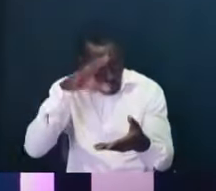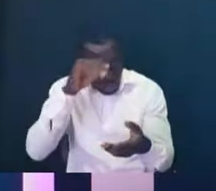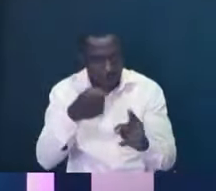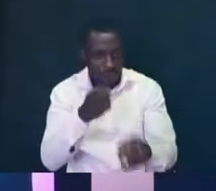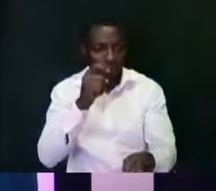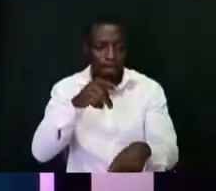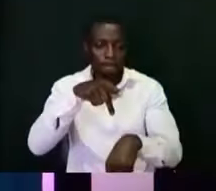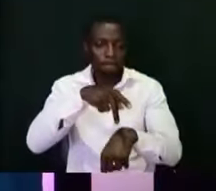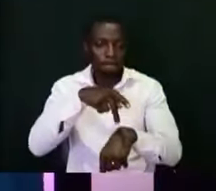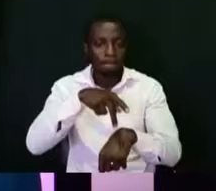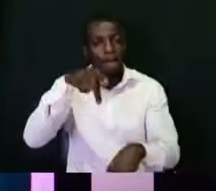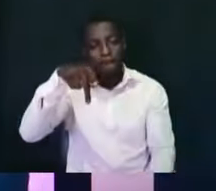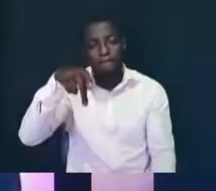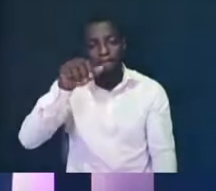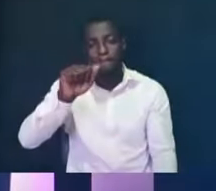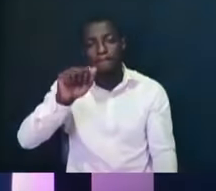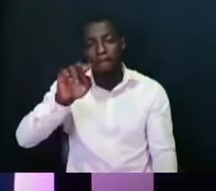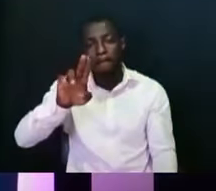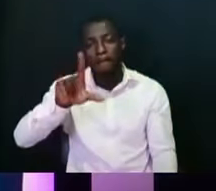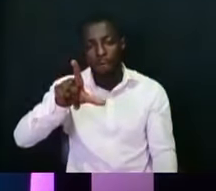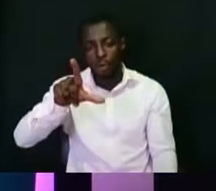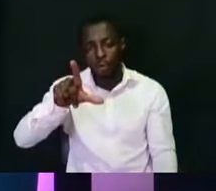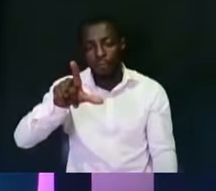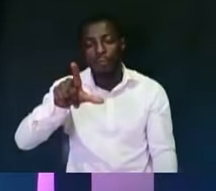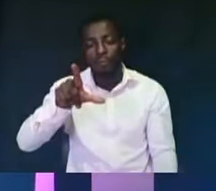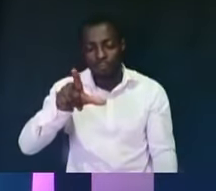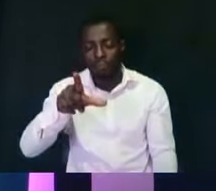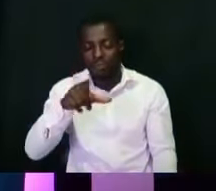How he went about teaching. Now,